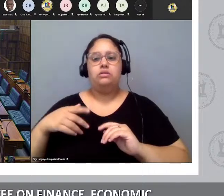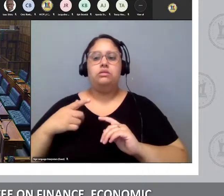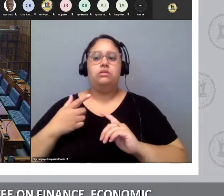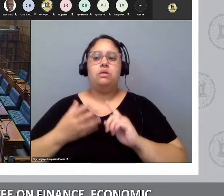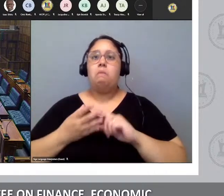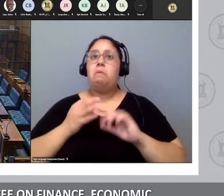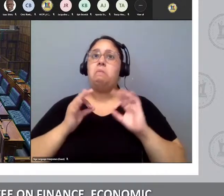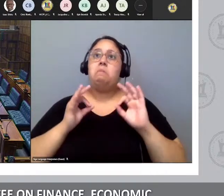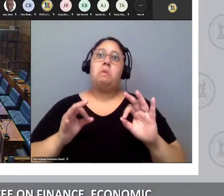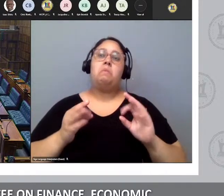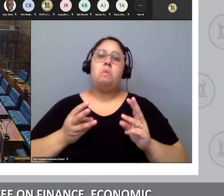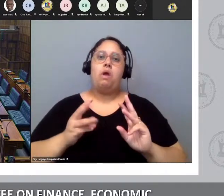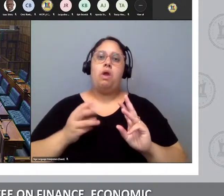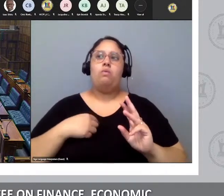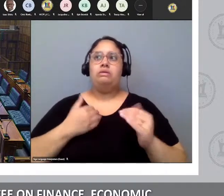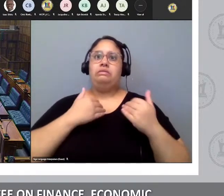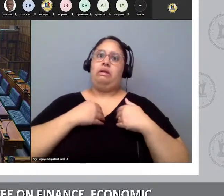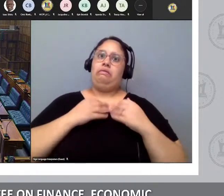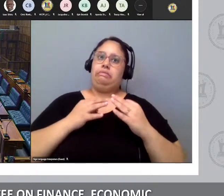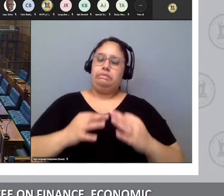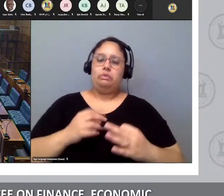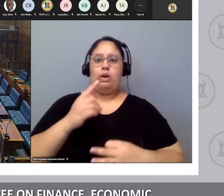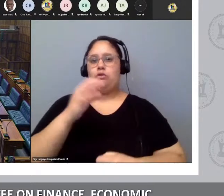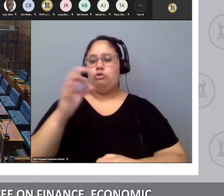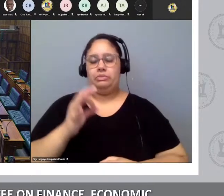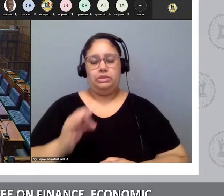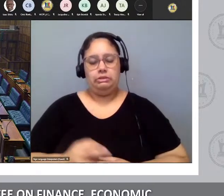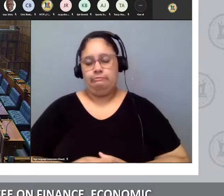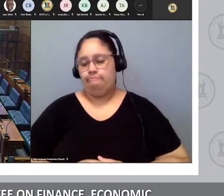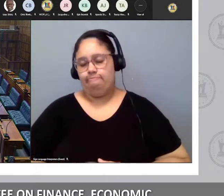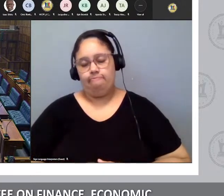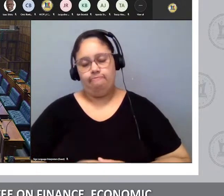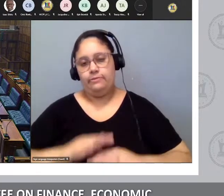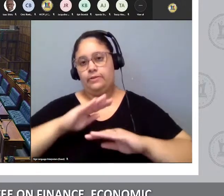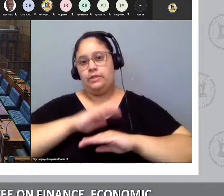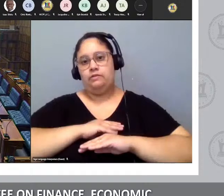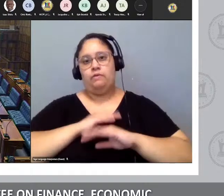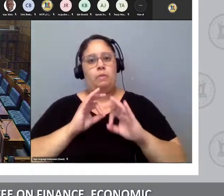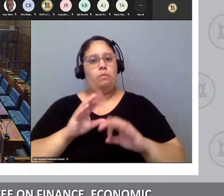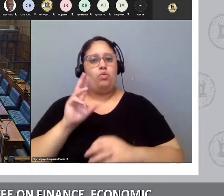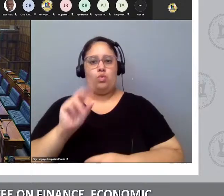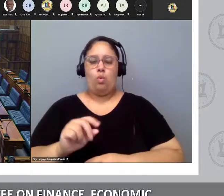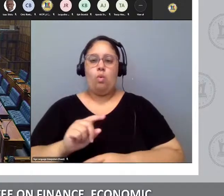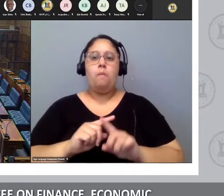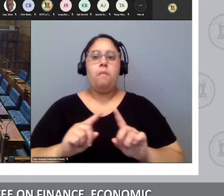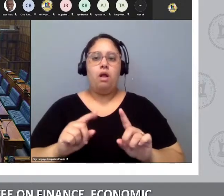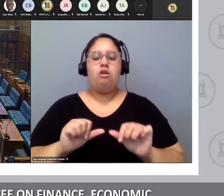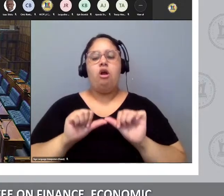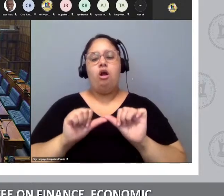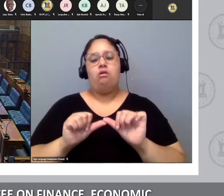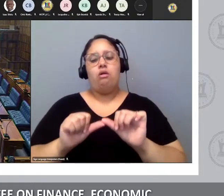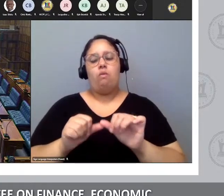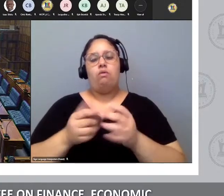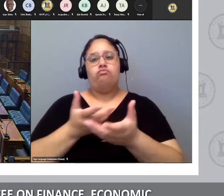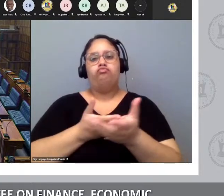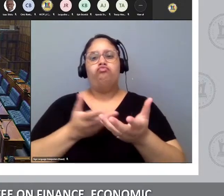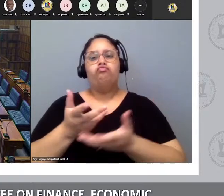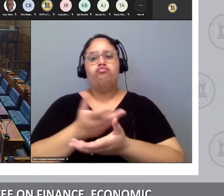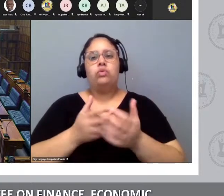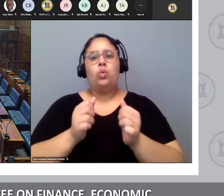into a stage where we are say we are 100% satisfied there is continuous uh engagements that we are having with the service